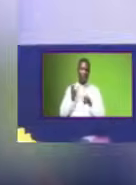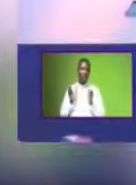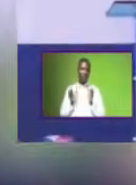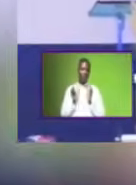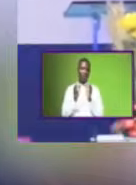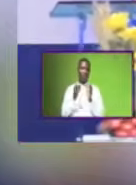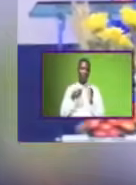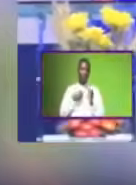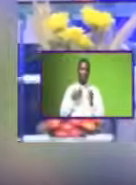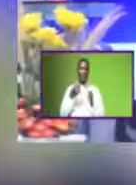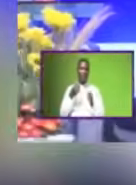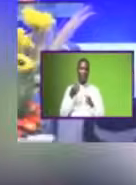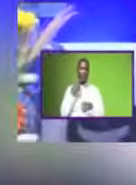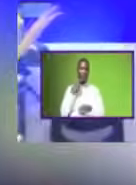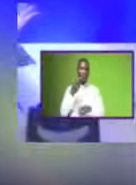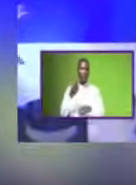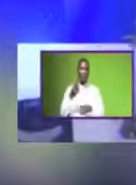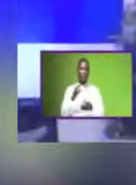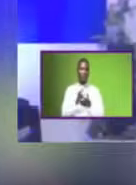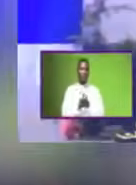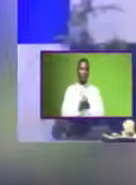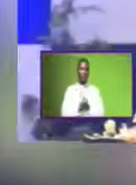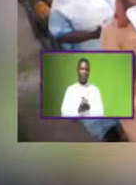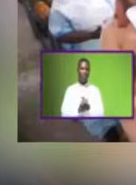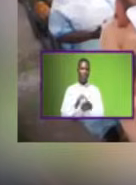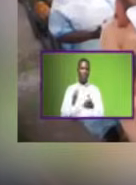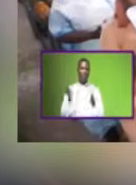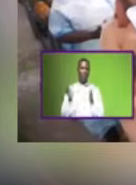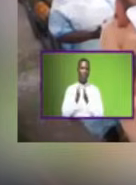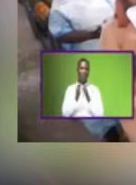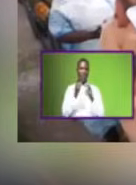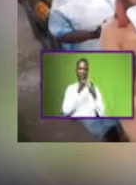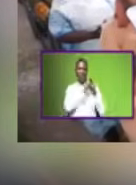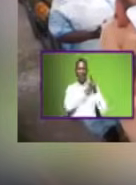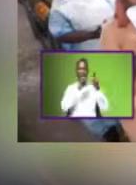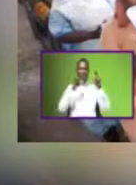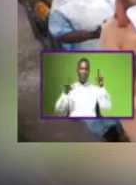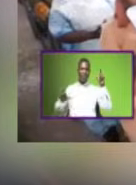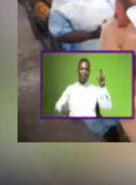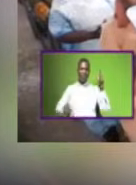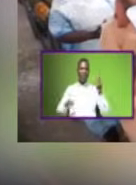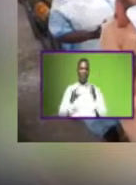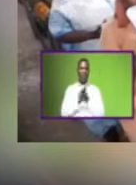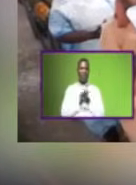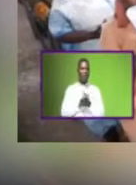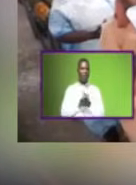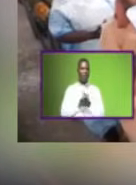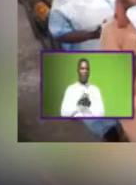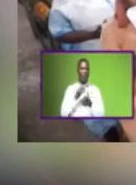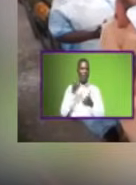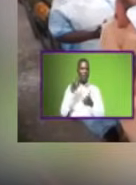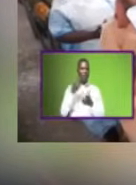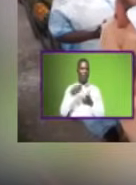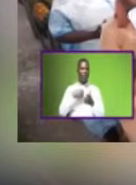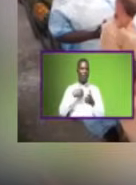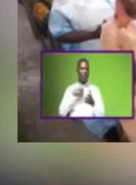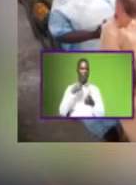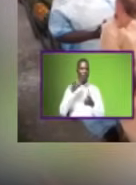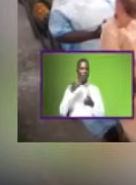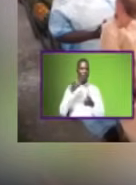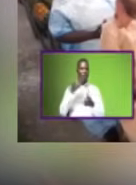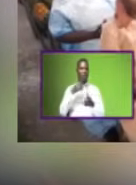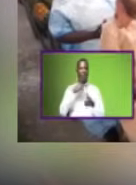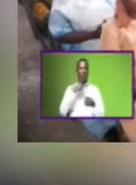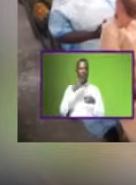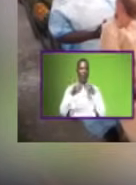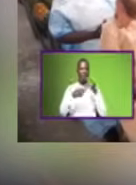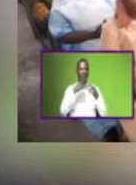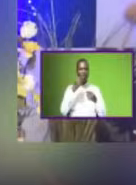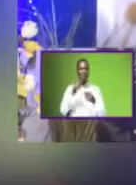Amen. Amen. Praise the Lord. Hallelujah. Make us a mudaho.